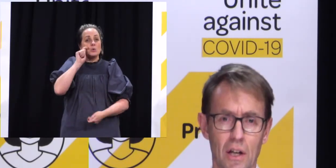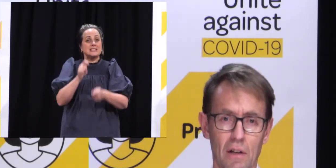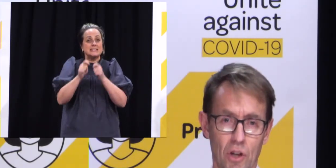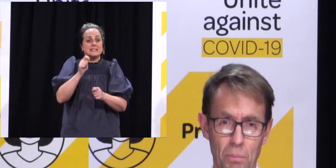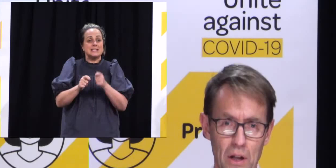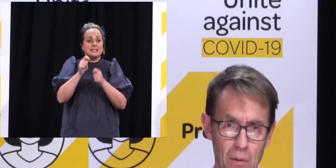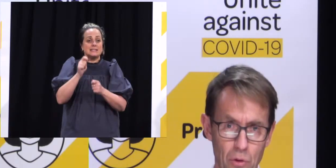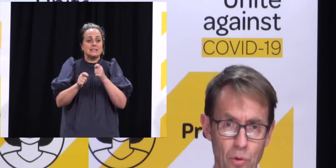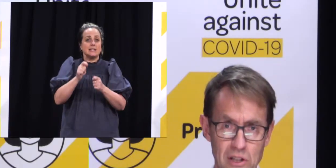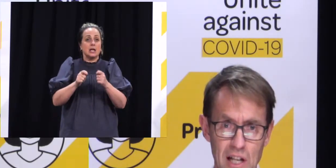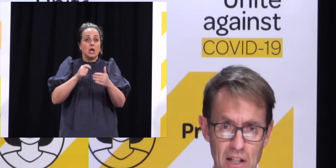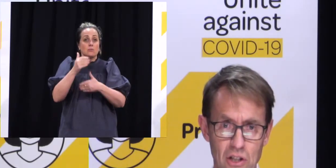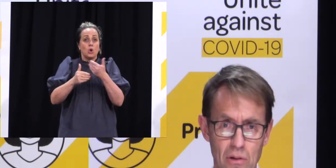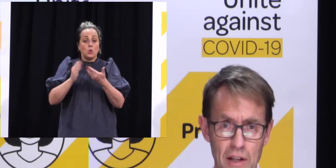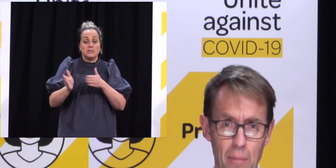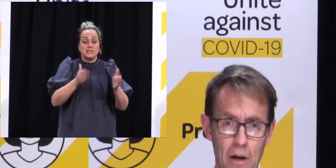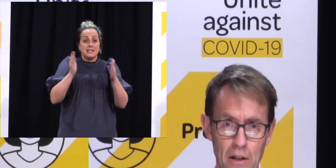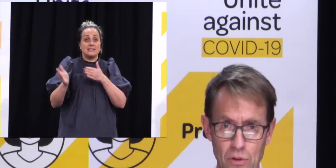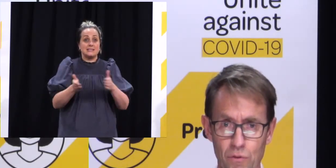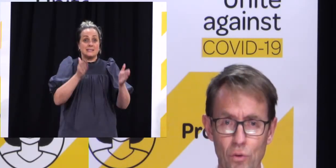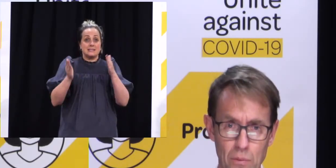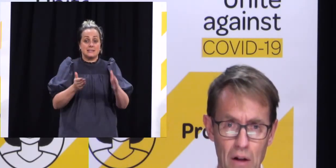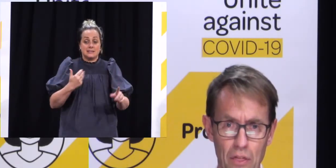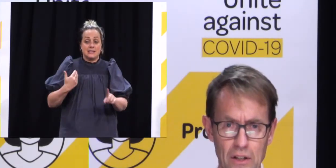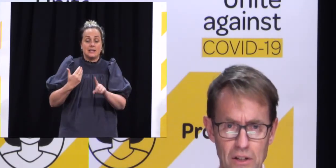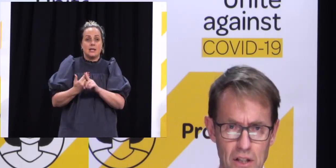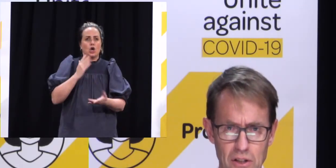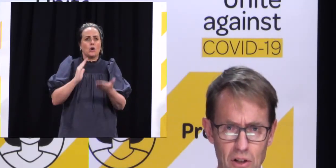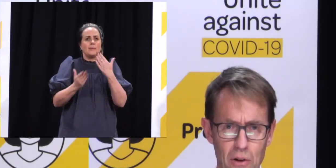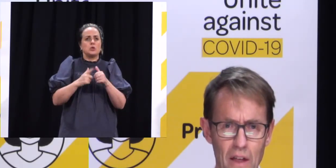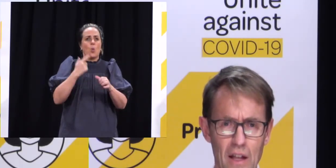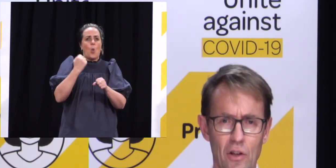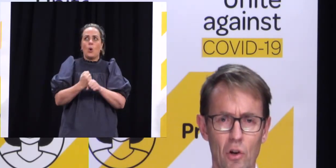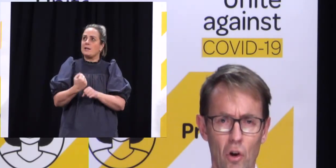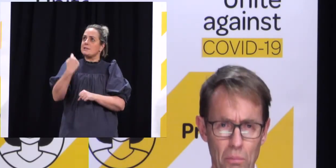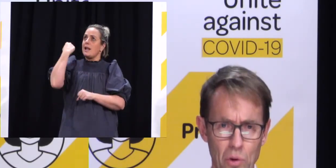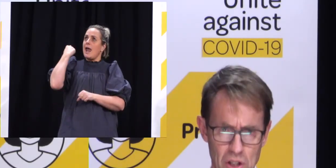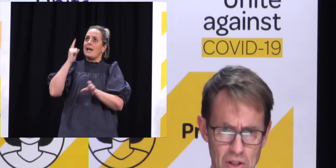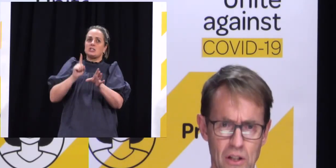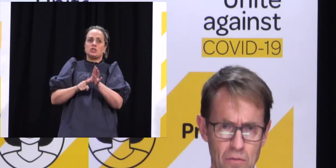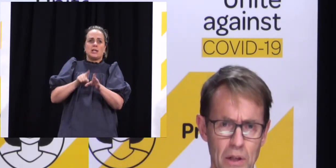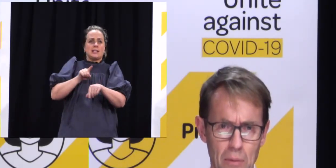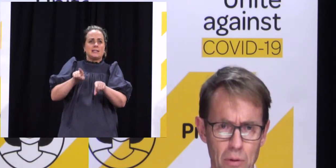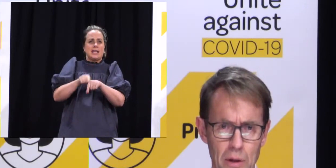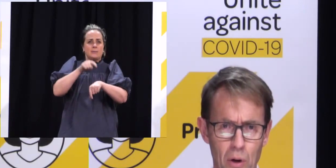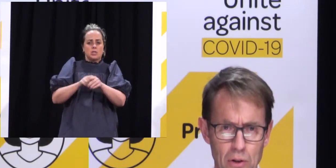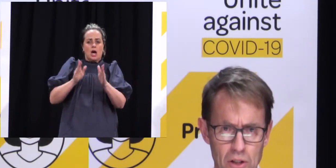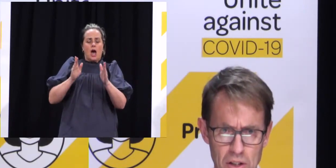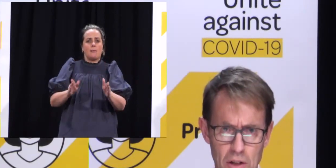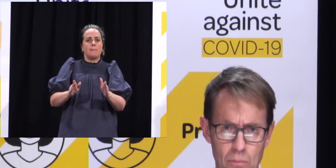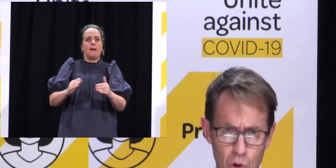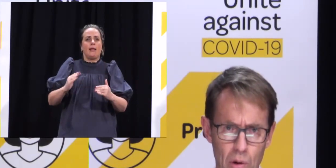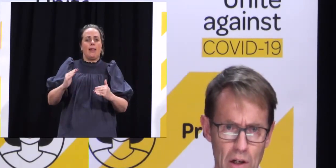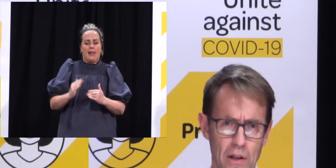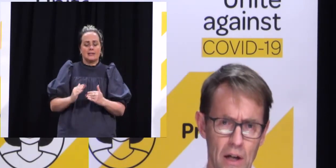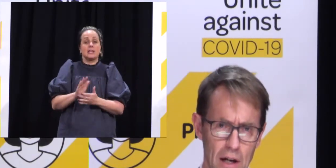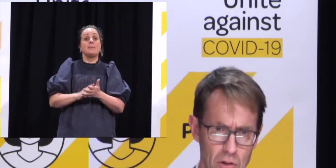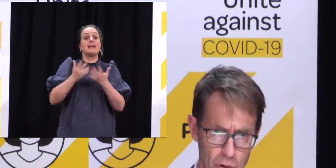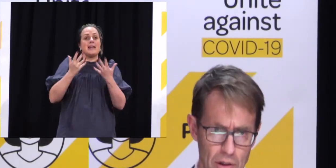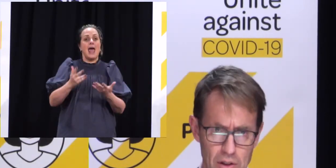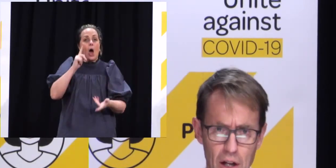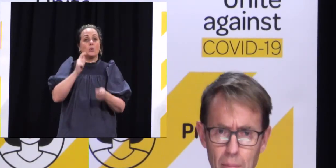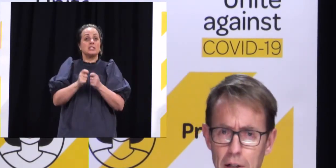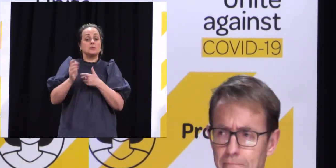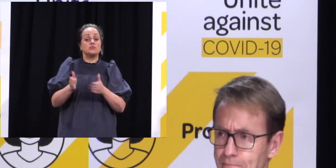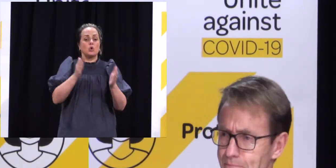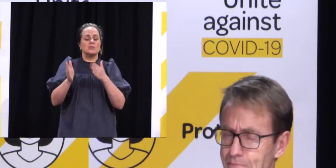processed. If you compare that with August last year in the outbreak, there was 41,000 tests. So there are a lot more tests that have been able to be processed more quickly